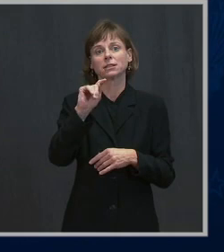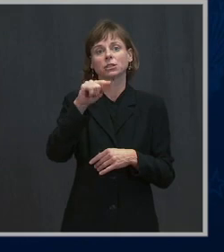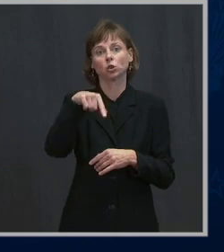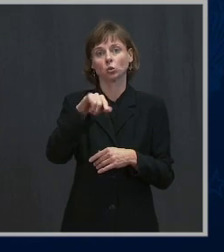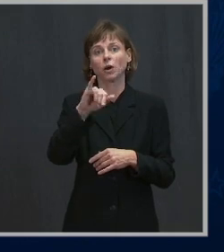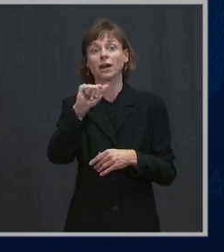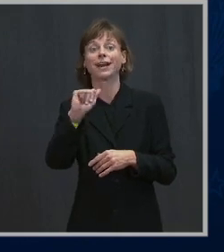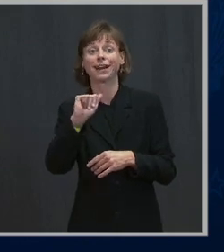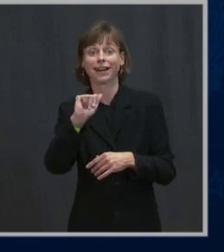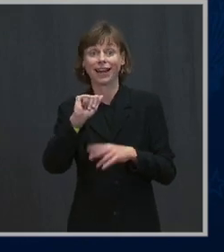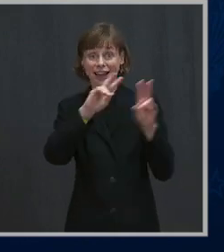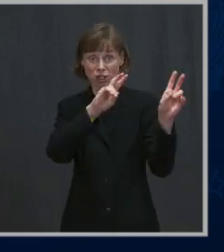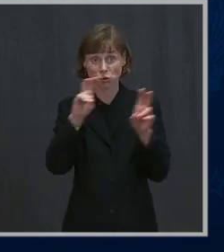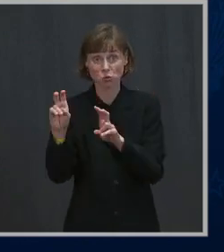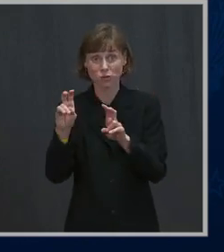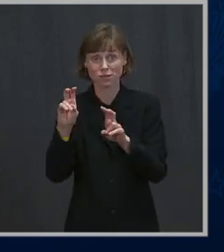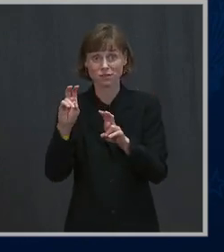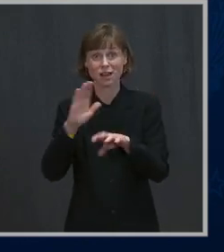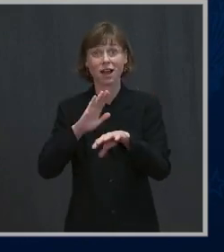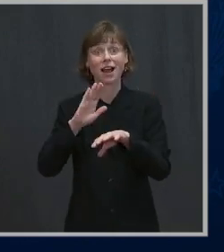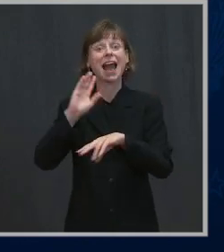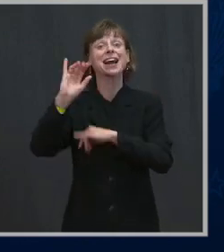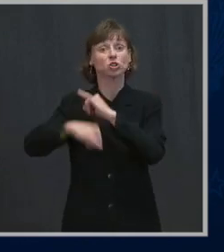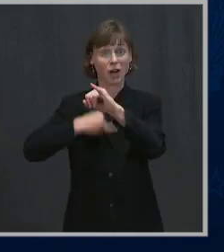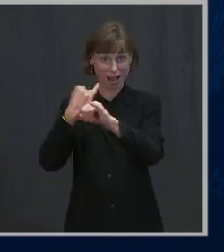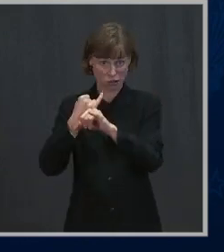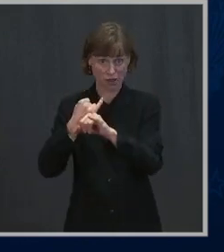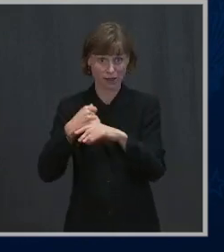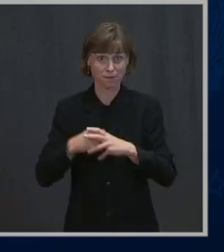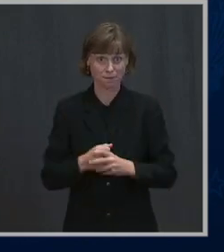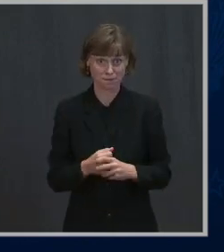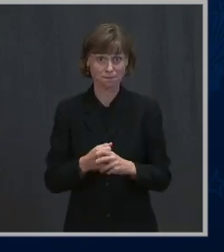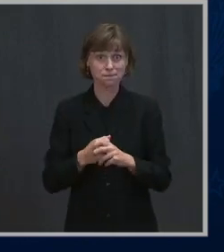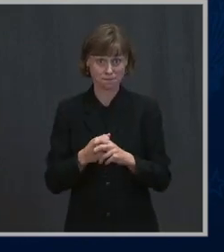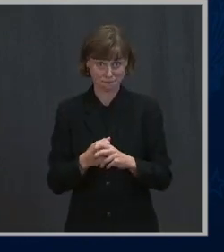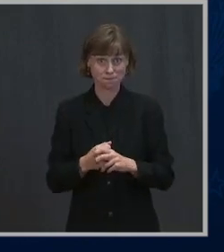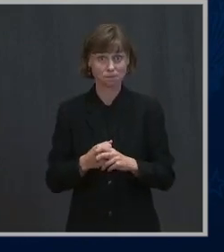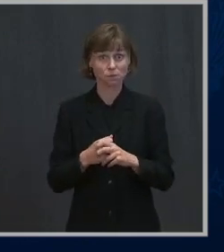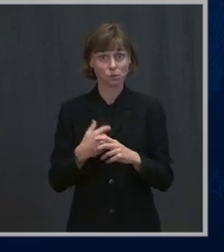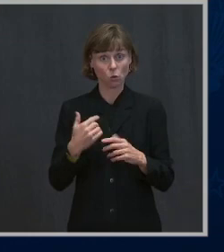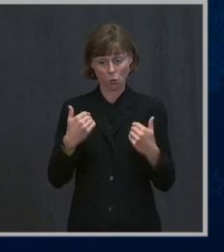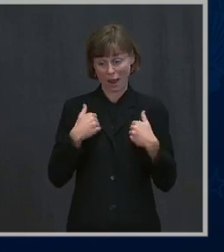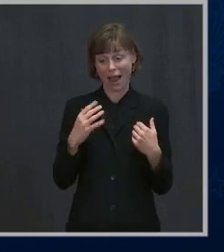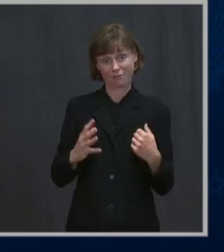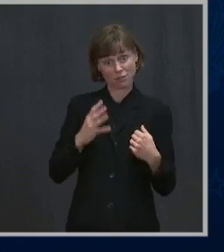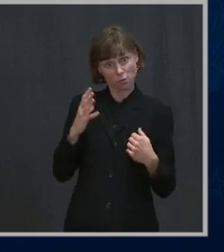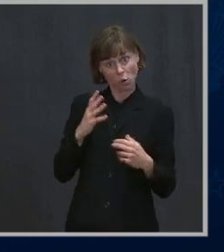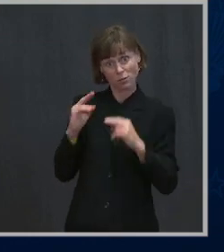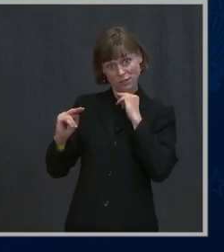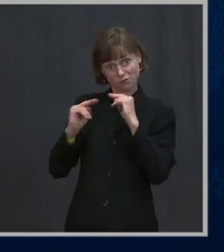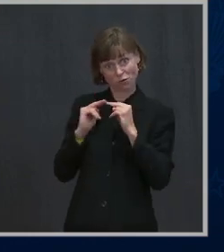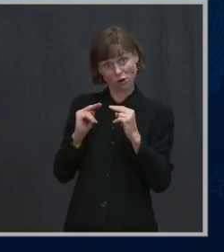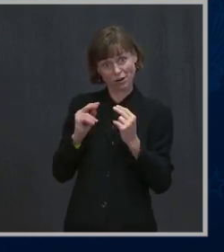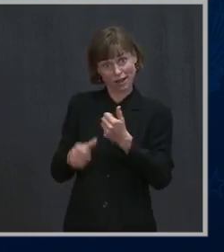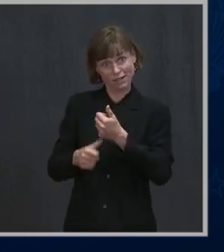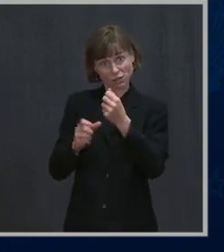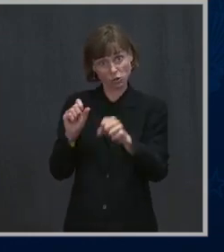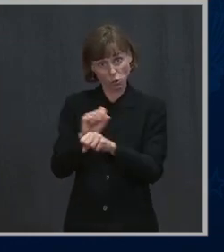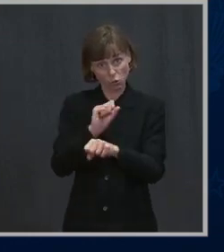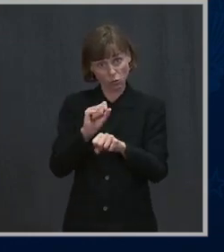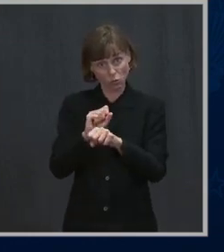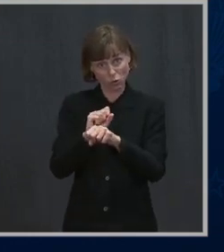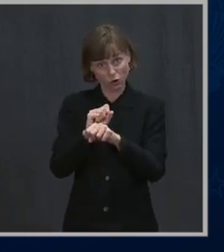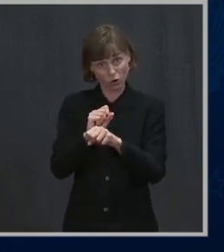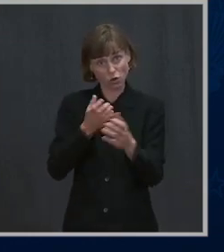internationally you know we'll ensure diplomacy and foreign assistance are working to promote the rights of those